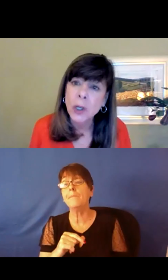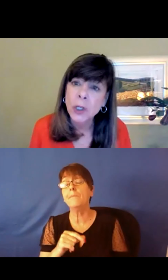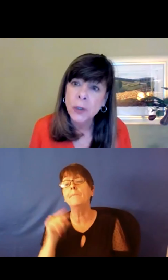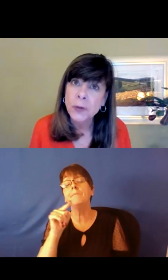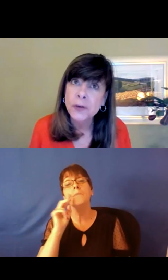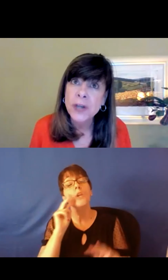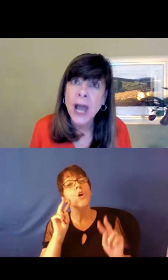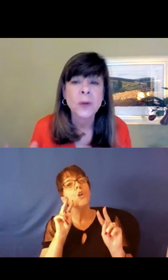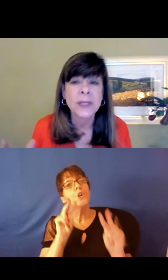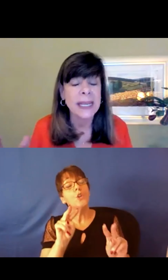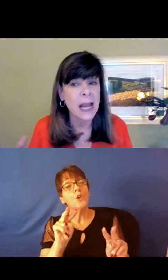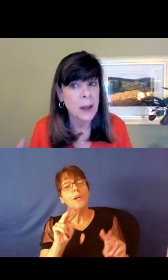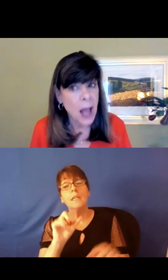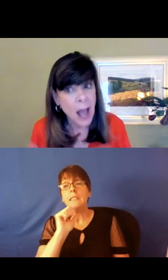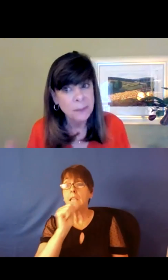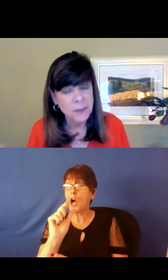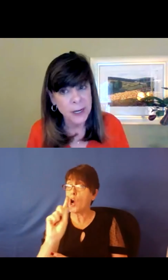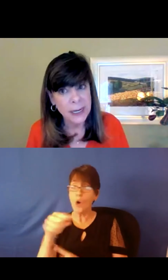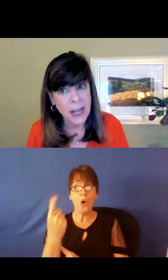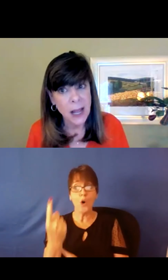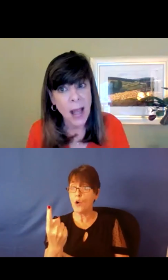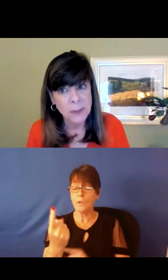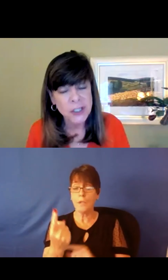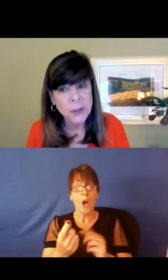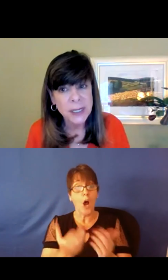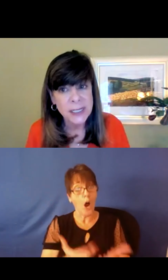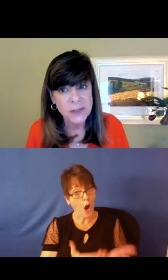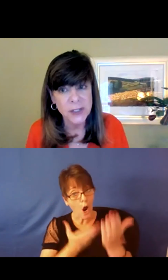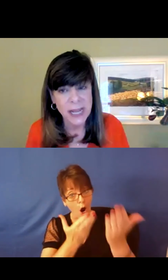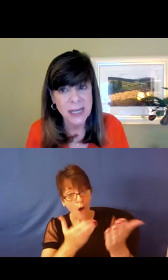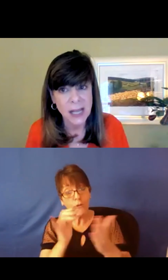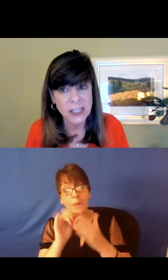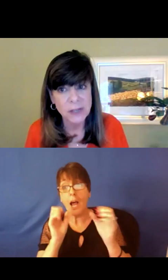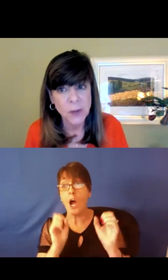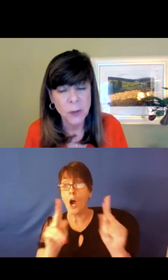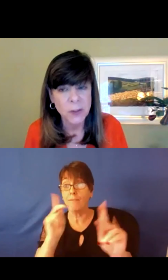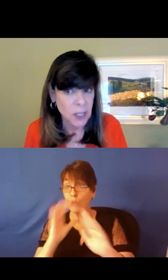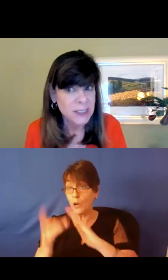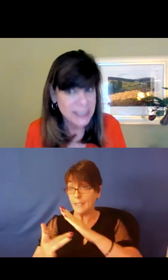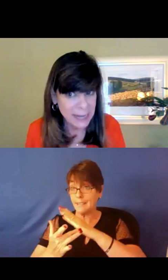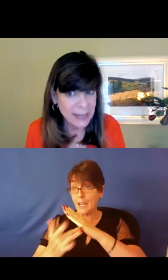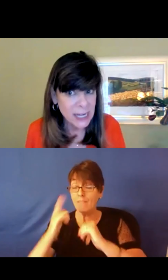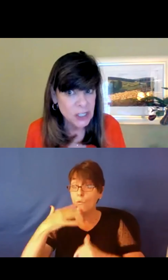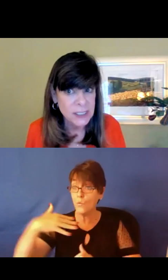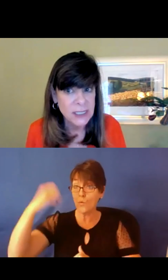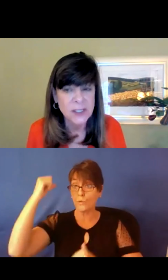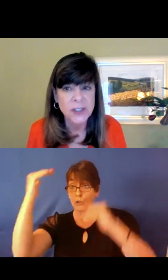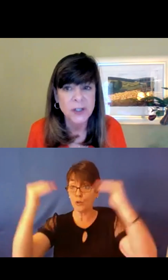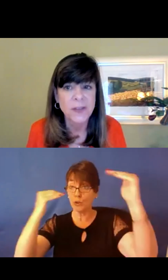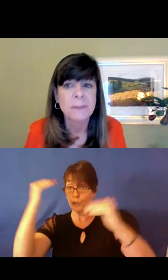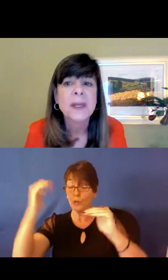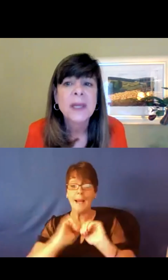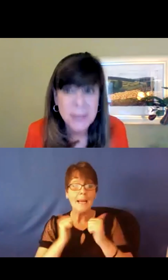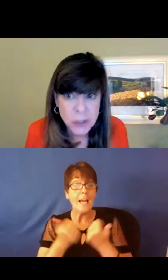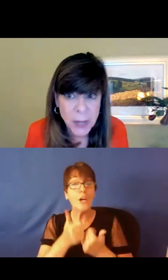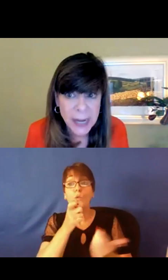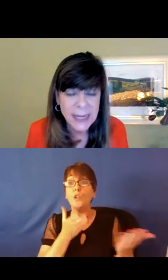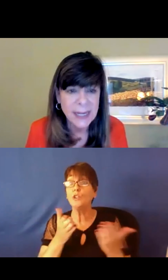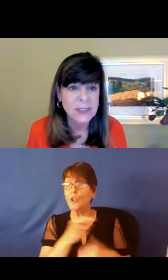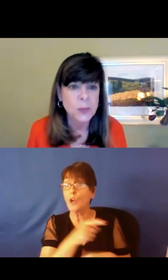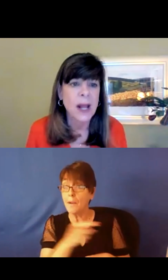at not only offering opportunities for technology for older adults and the agencies that serve them,